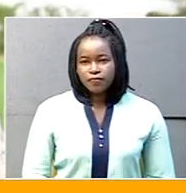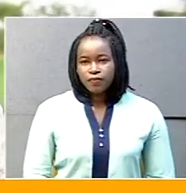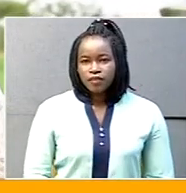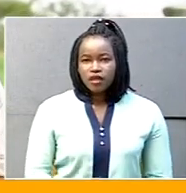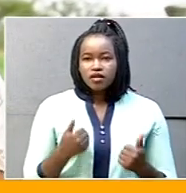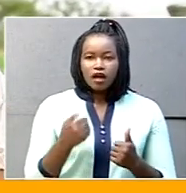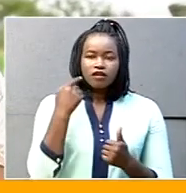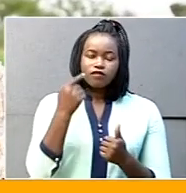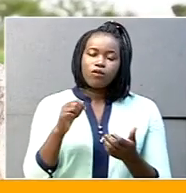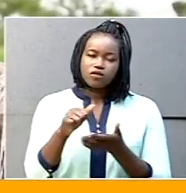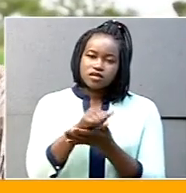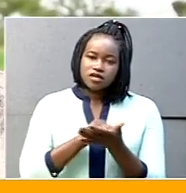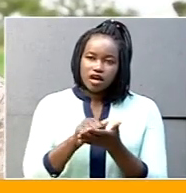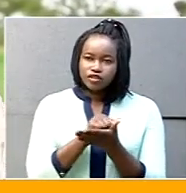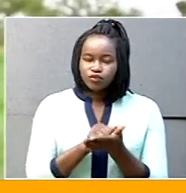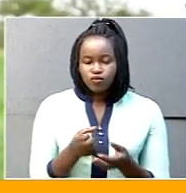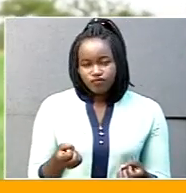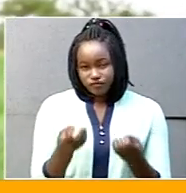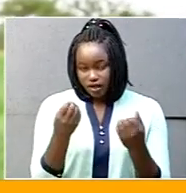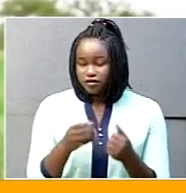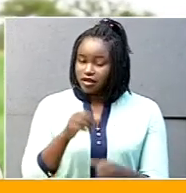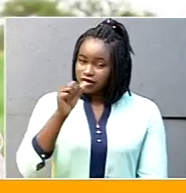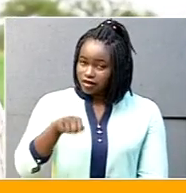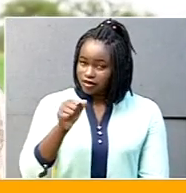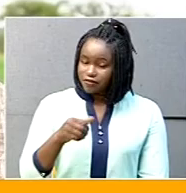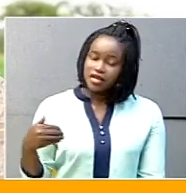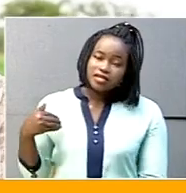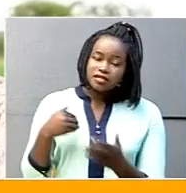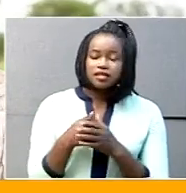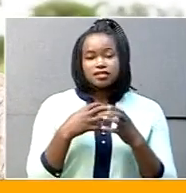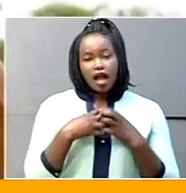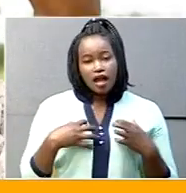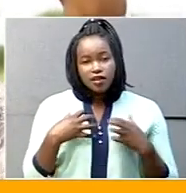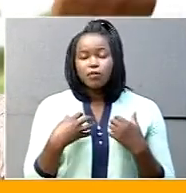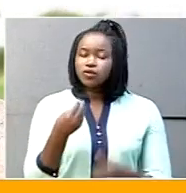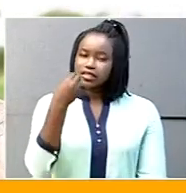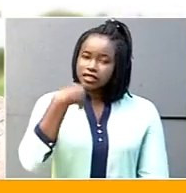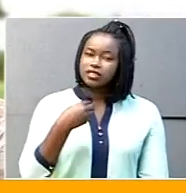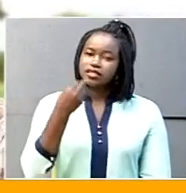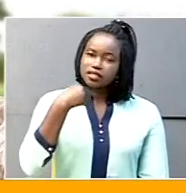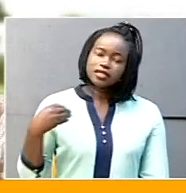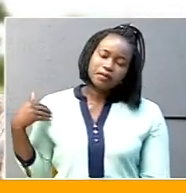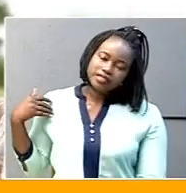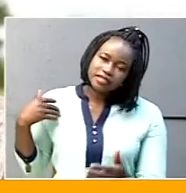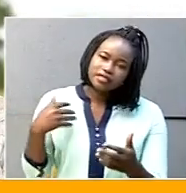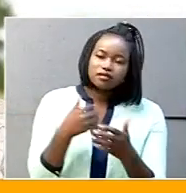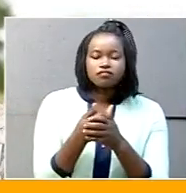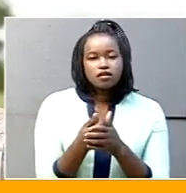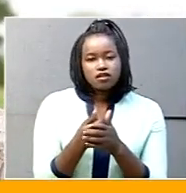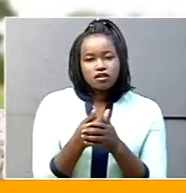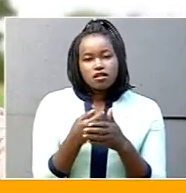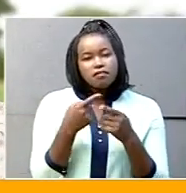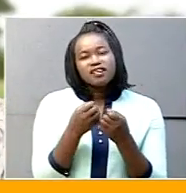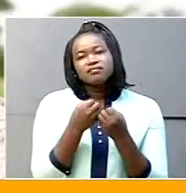grasses, yes, we know that the animals have been eating this grass since time immemorial, but most of